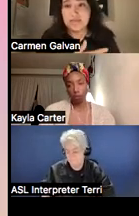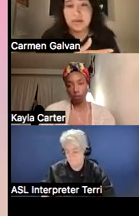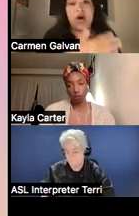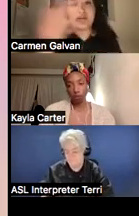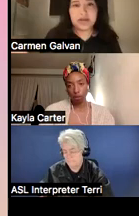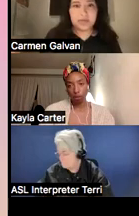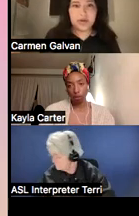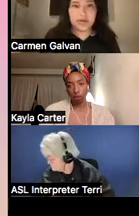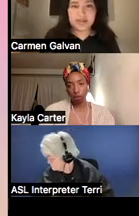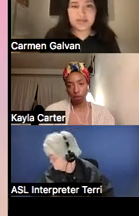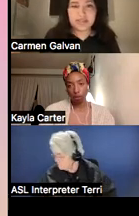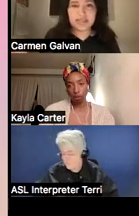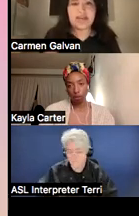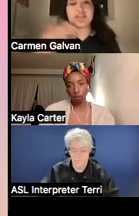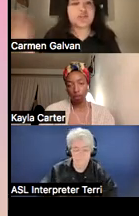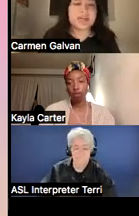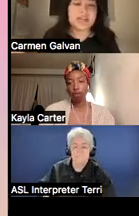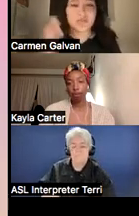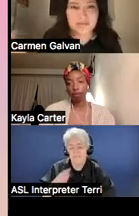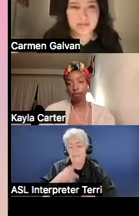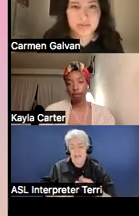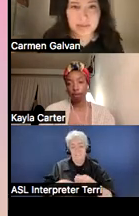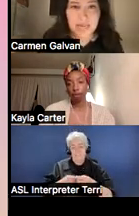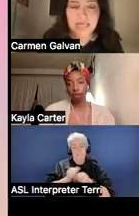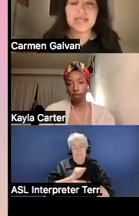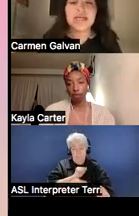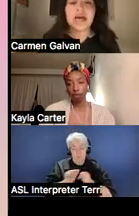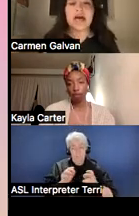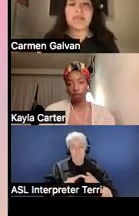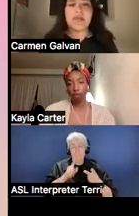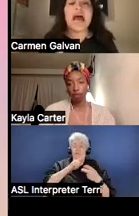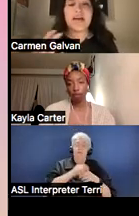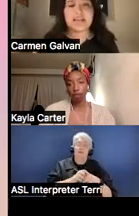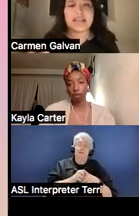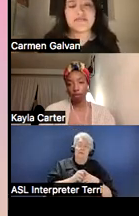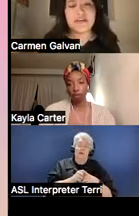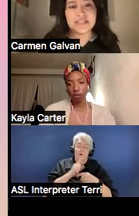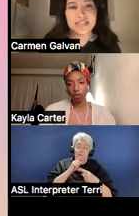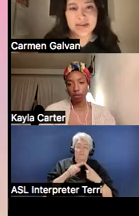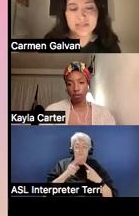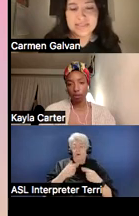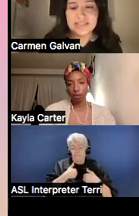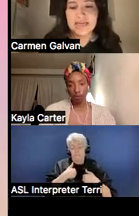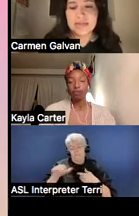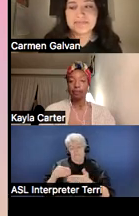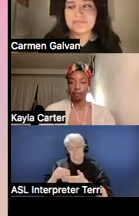with all the employees, obviously, every 2 weeks or whenever you get paid, having that fund